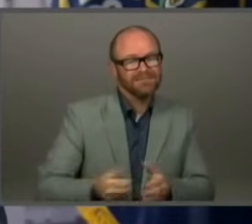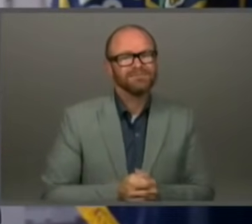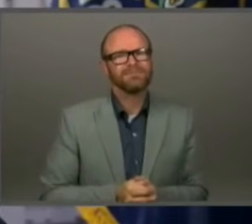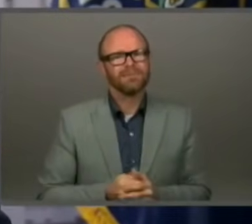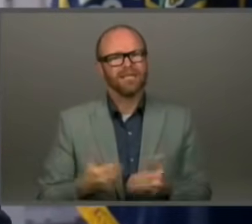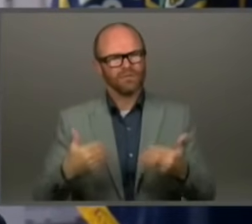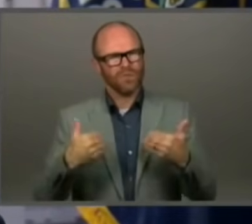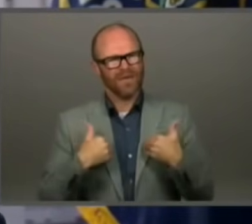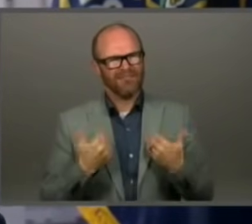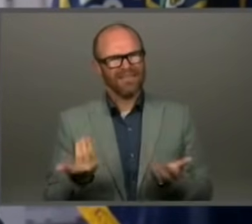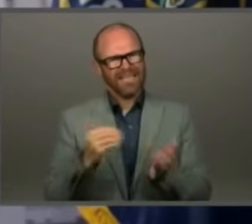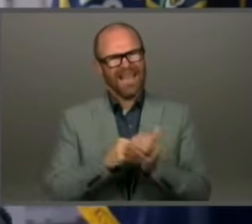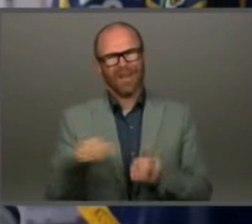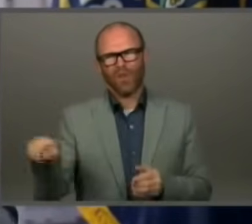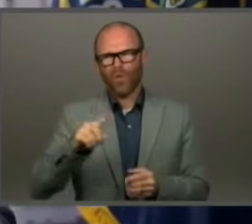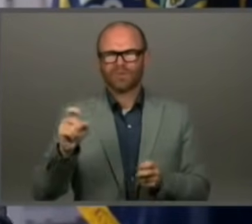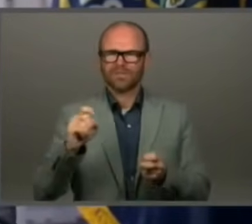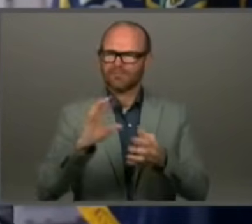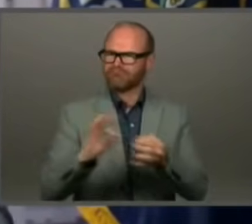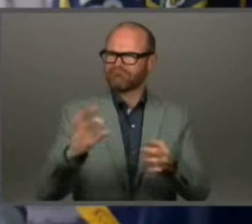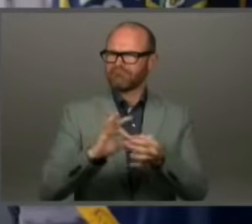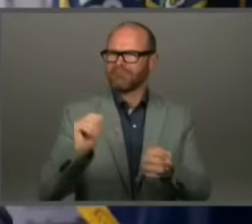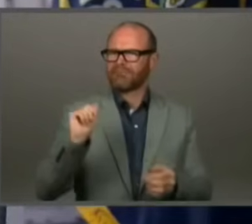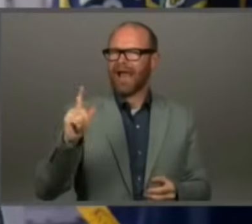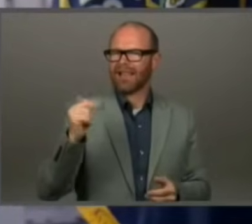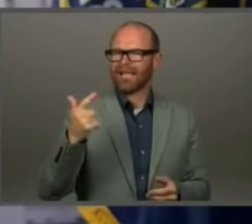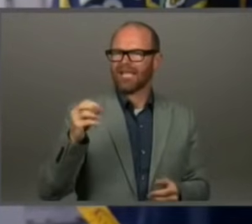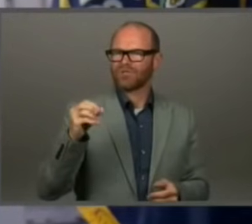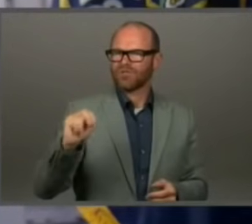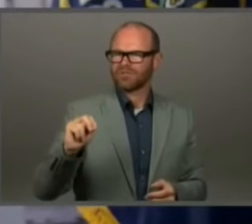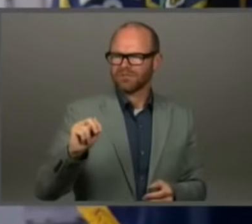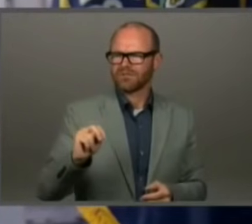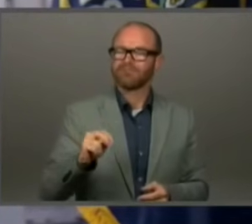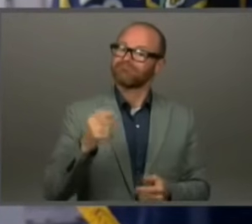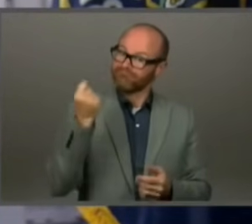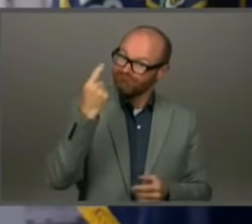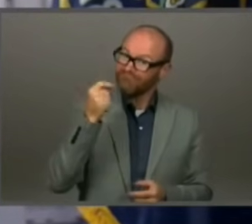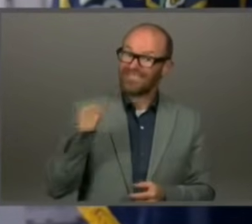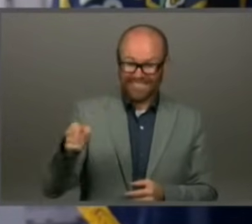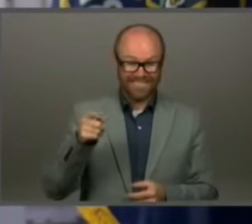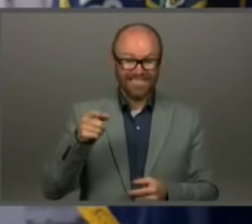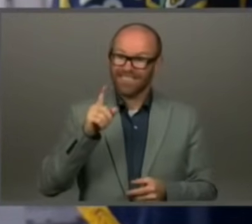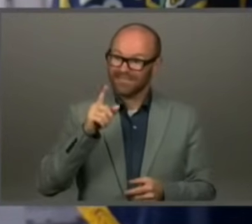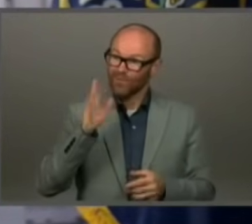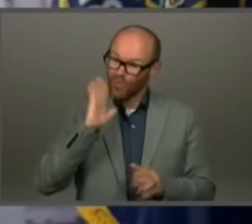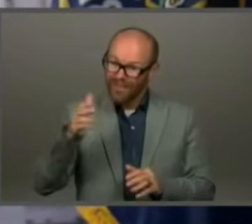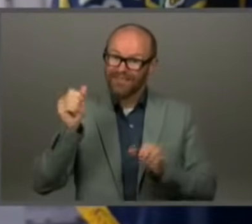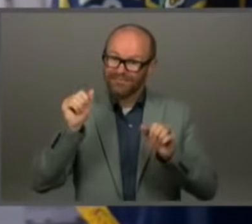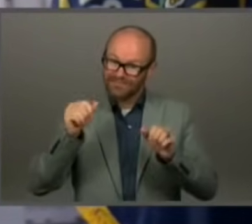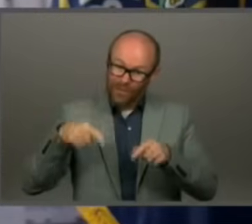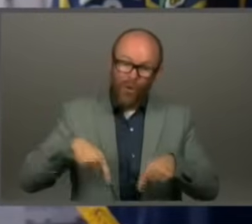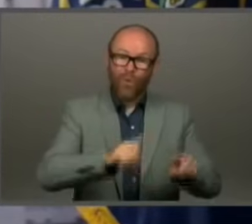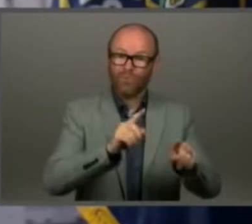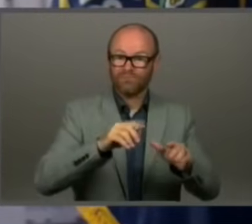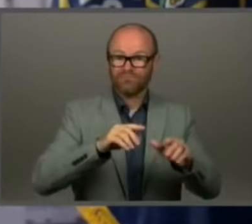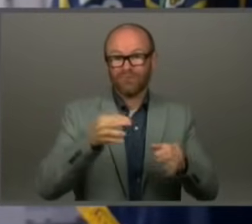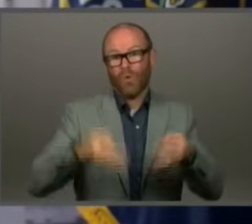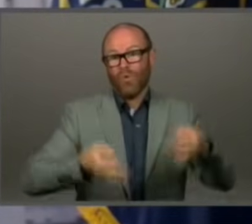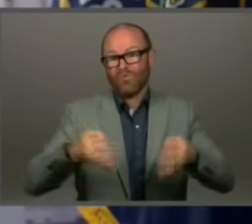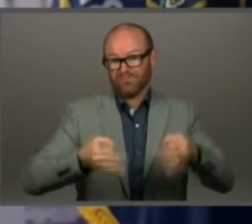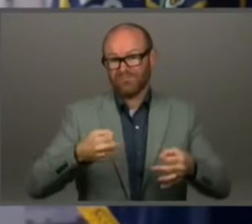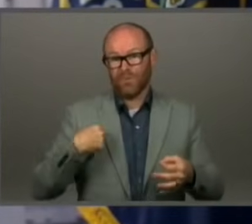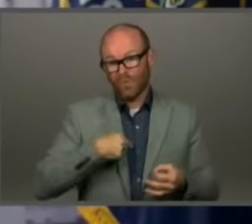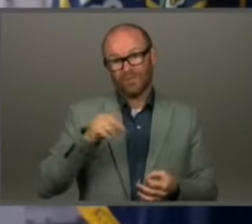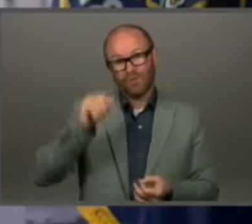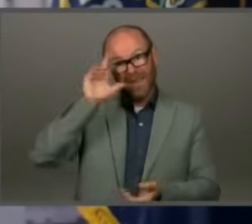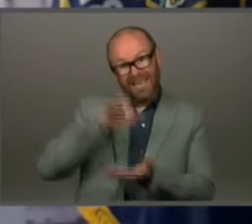and then to have again, allegations. Everybody is due their day in court, and we believe in a system